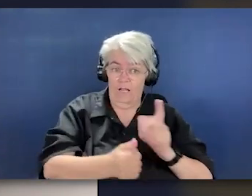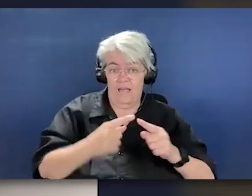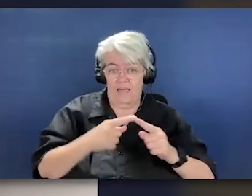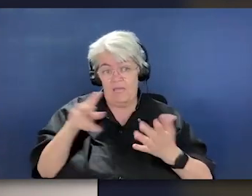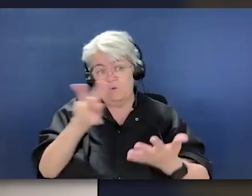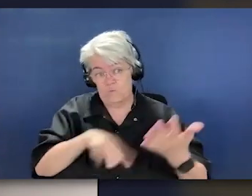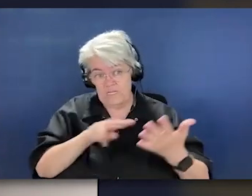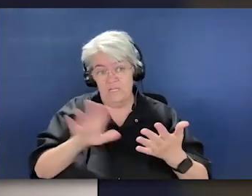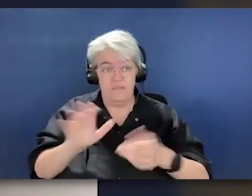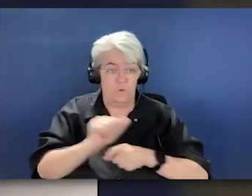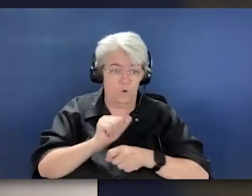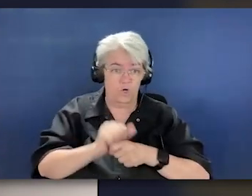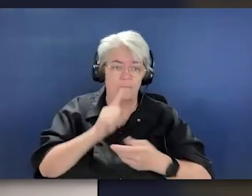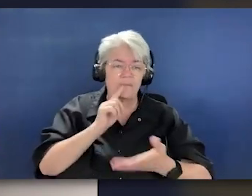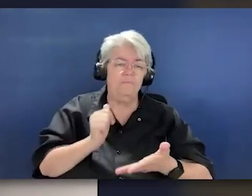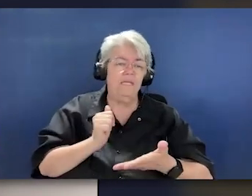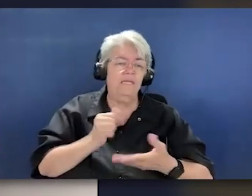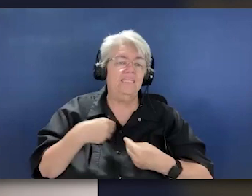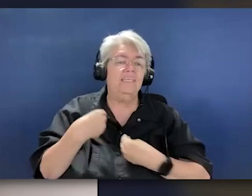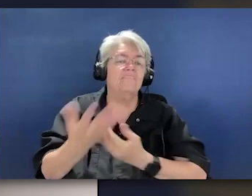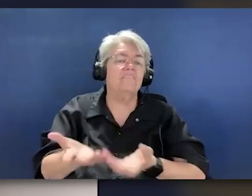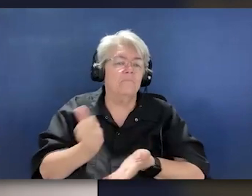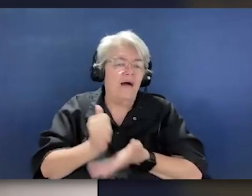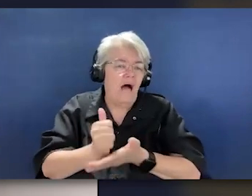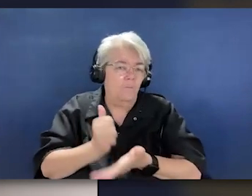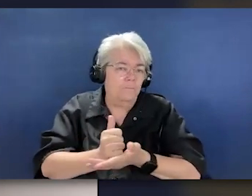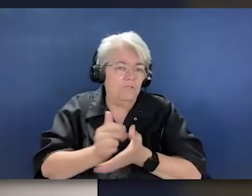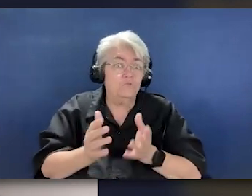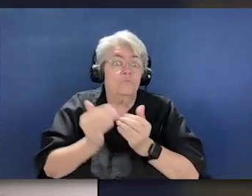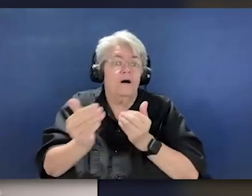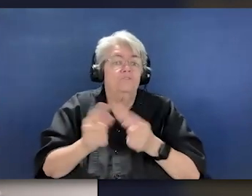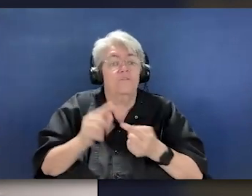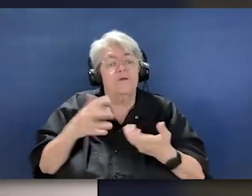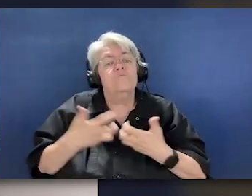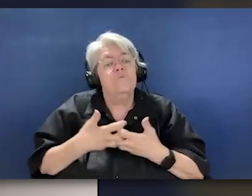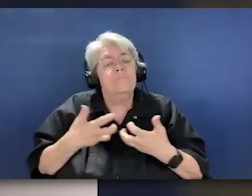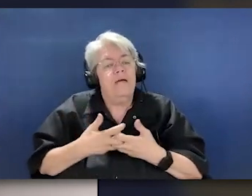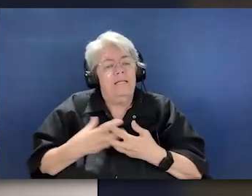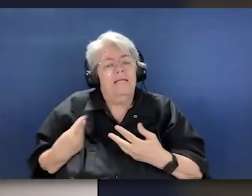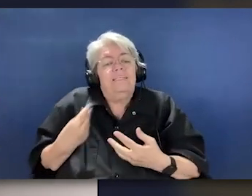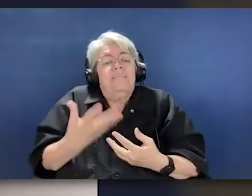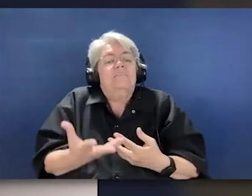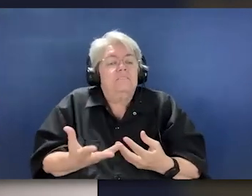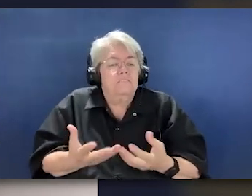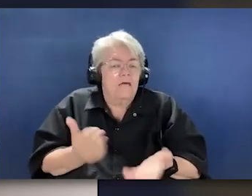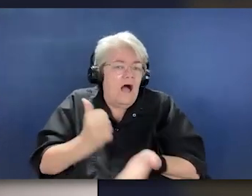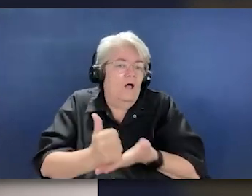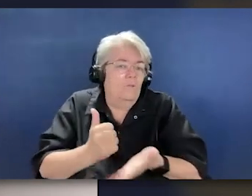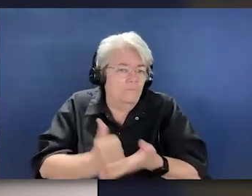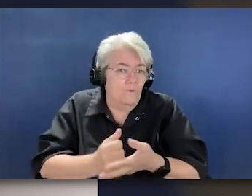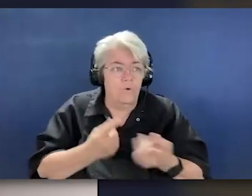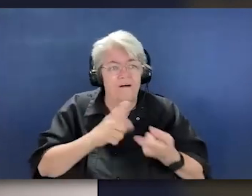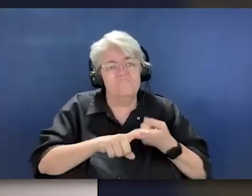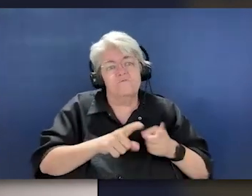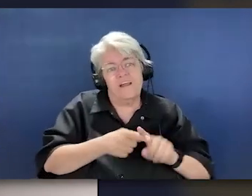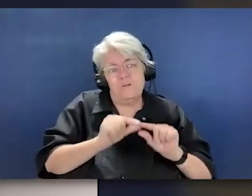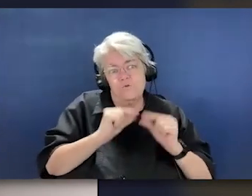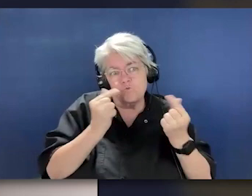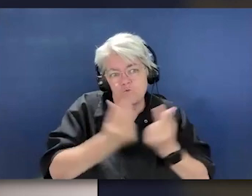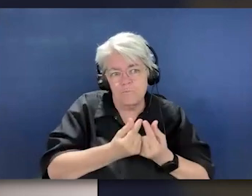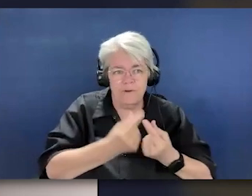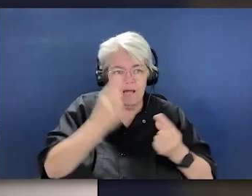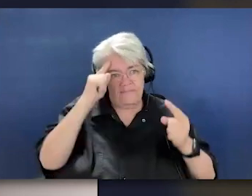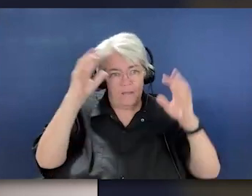a little too much help. Maybe they have a roommate who provides a little more help than we would like, or a friend group, or, you